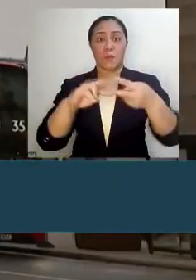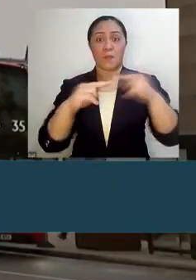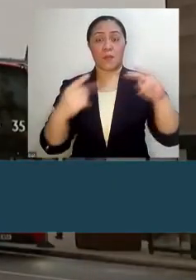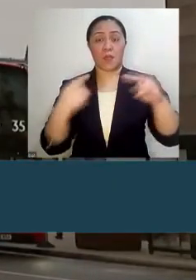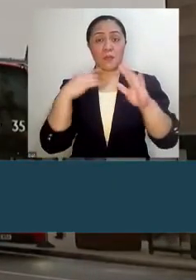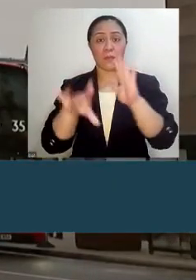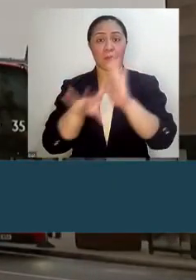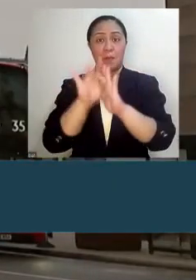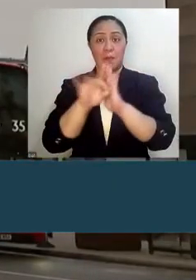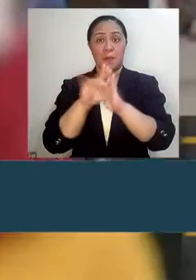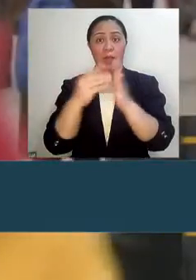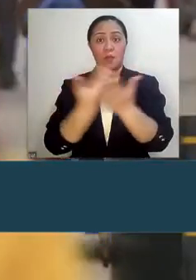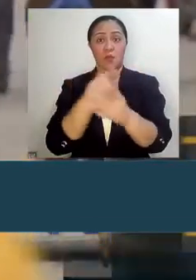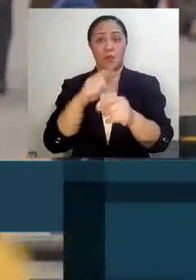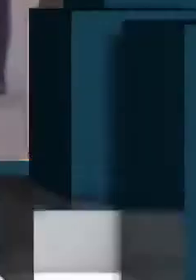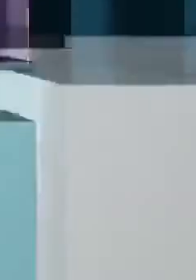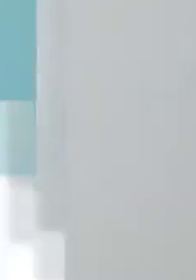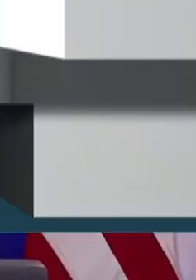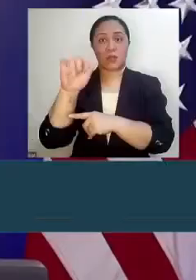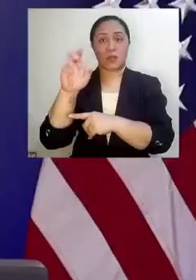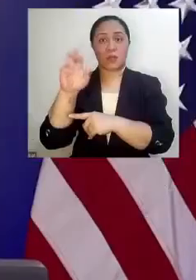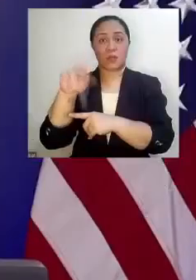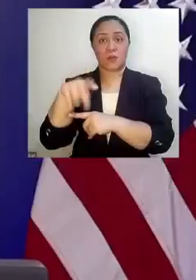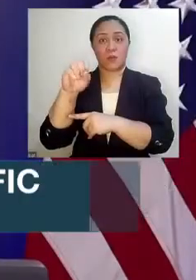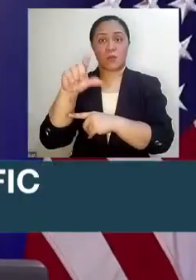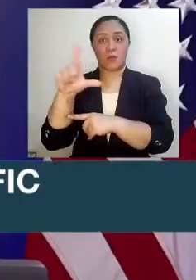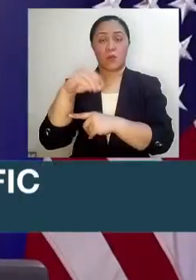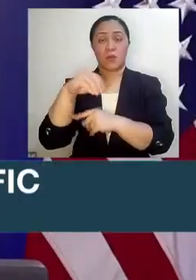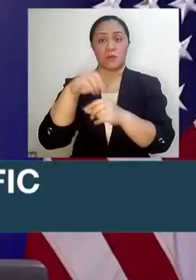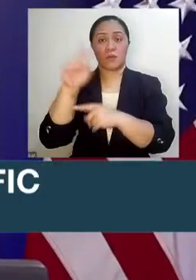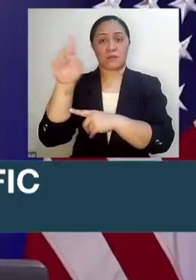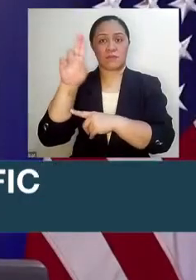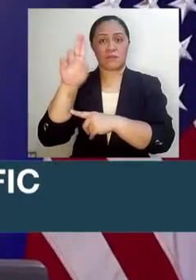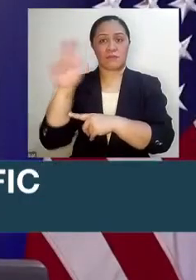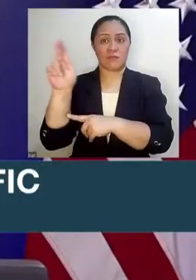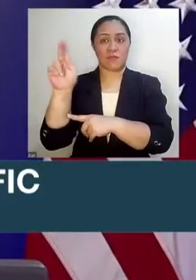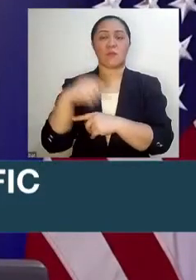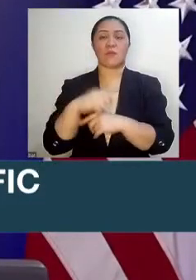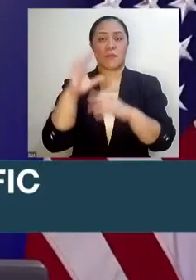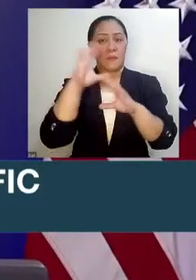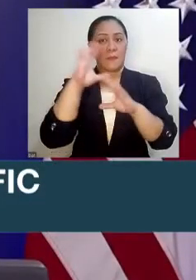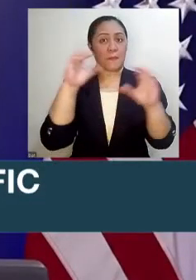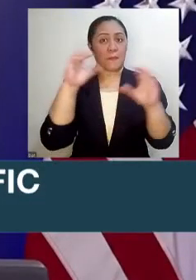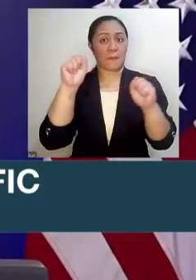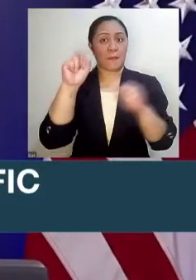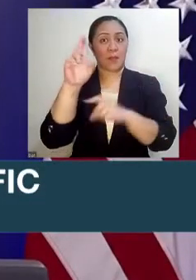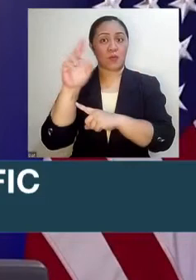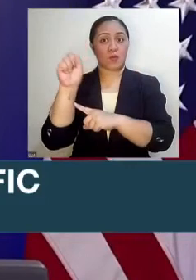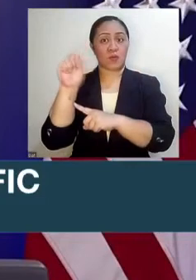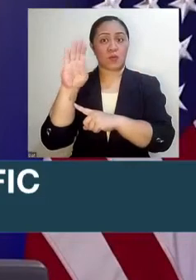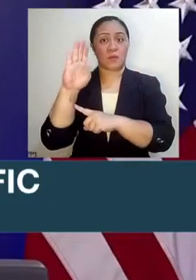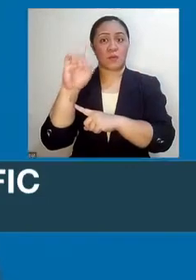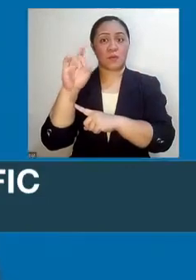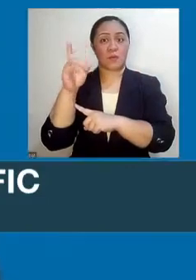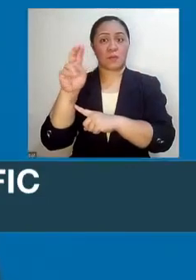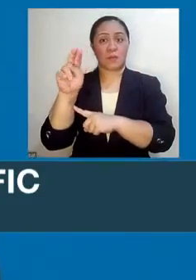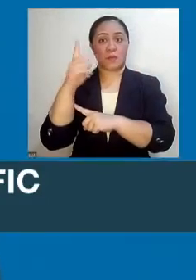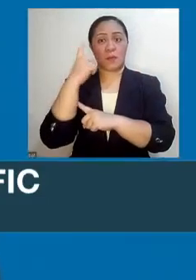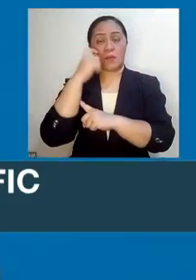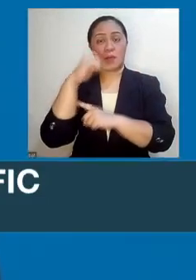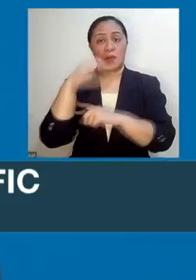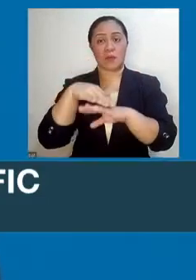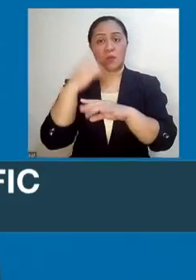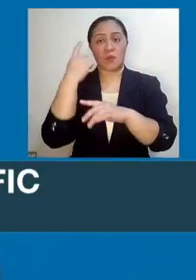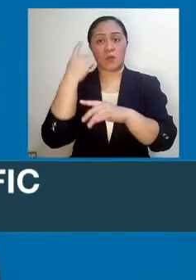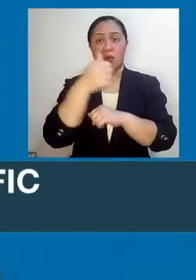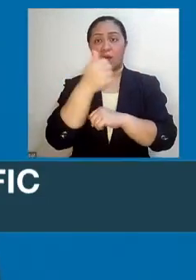and Bristol in the UK. U.S. President Joe Biden stressing the need for a free and open Indo-Pacific region in